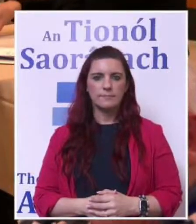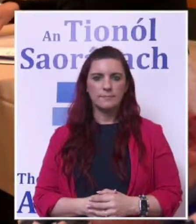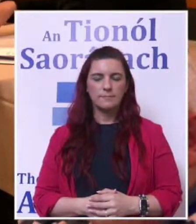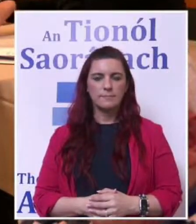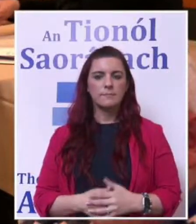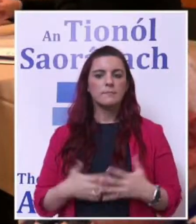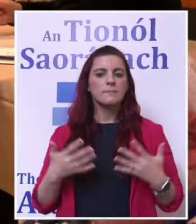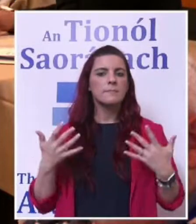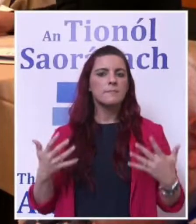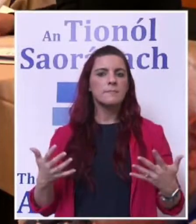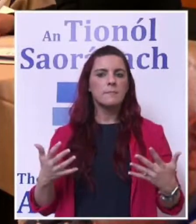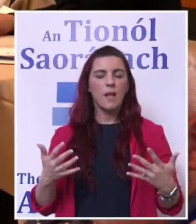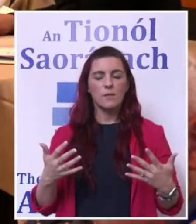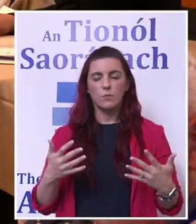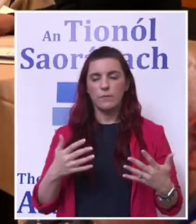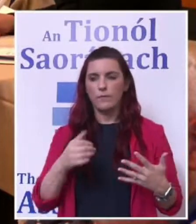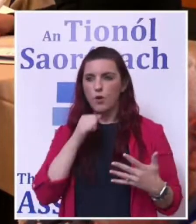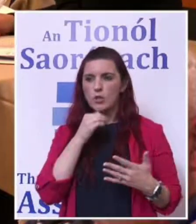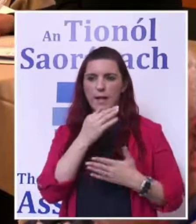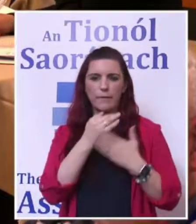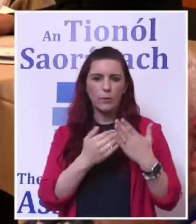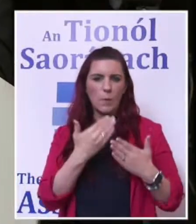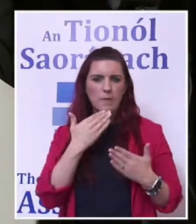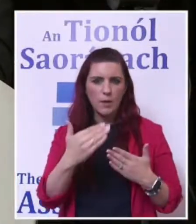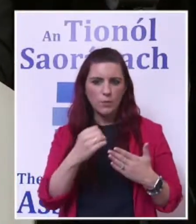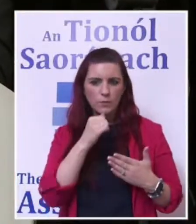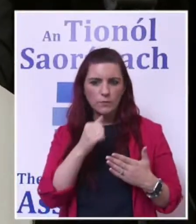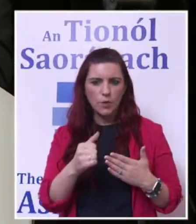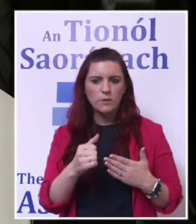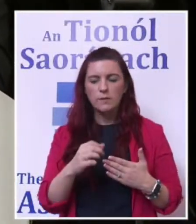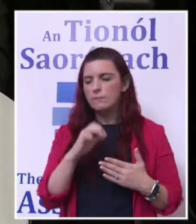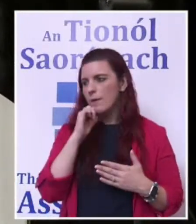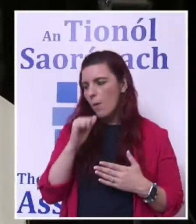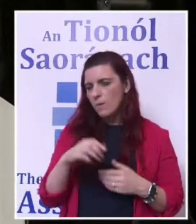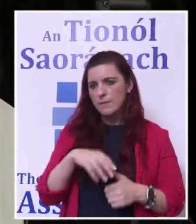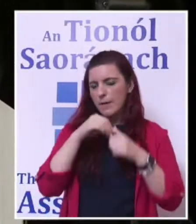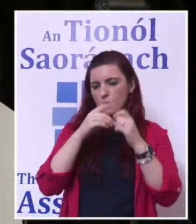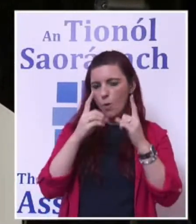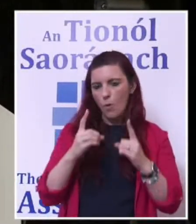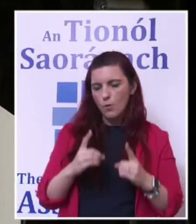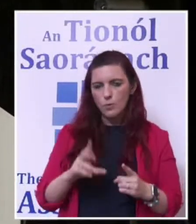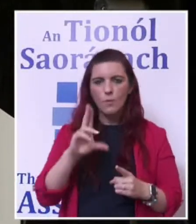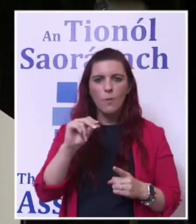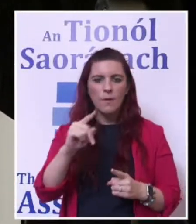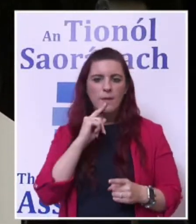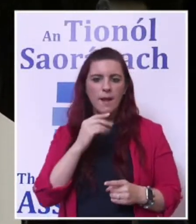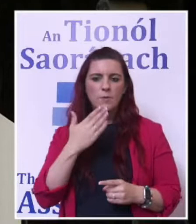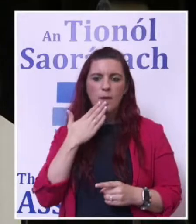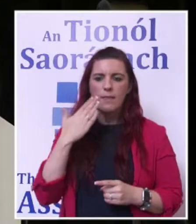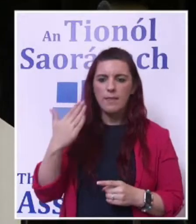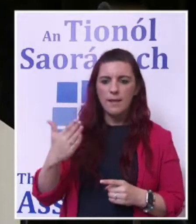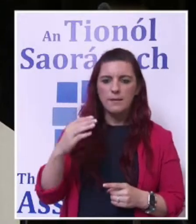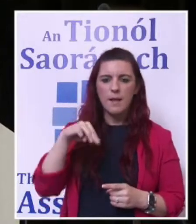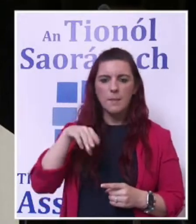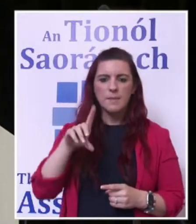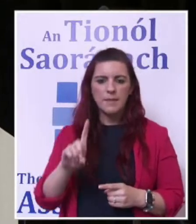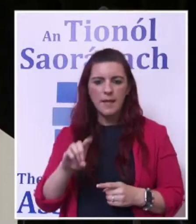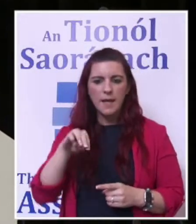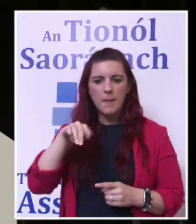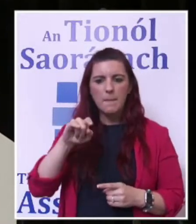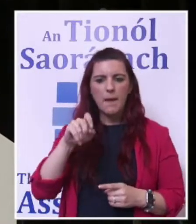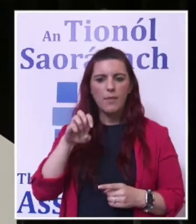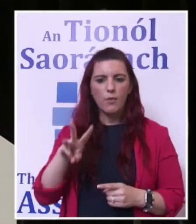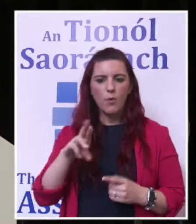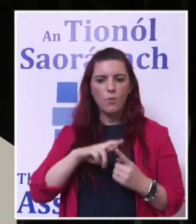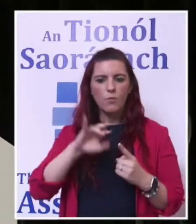I'd like to start off by saying a few thank yous, in no particular order. But I'd like to thank the MD, Matthew Ryan, and his